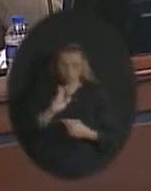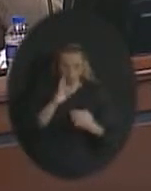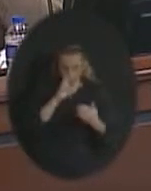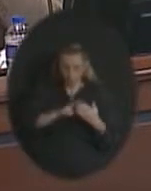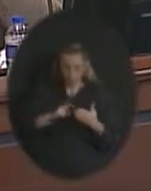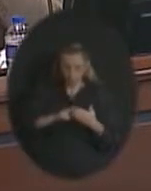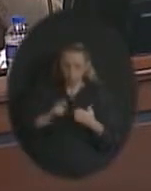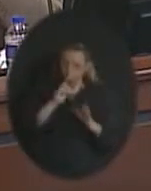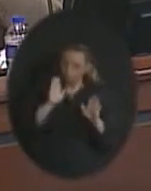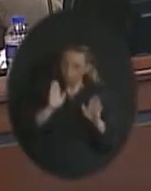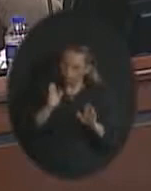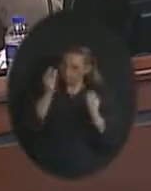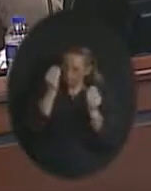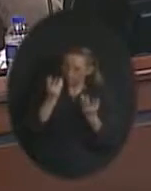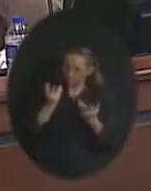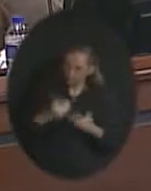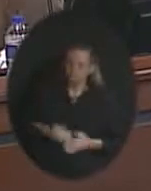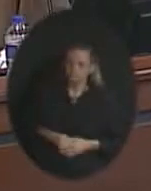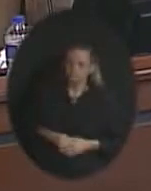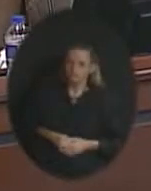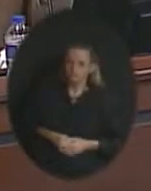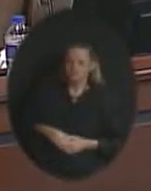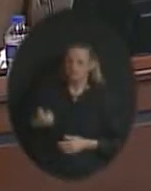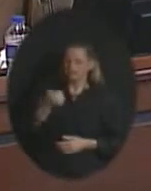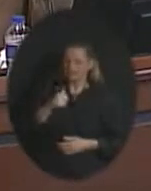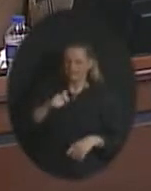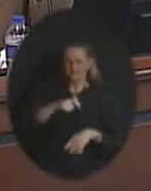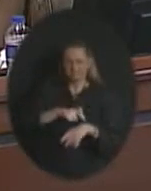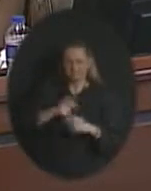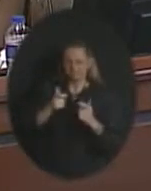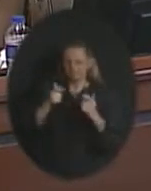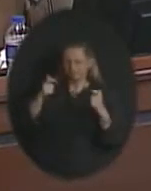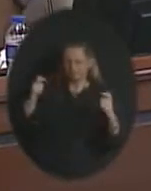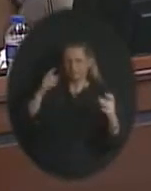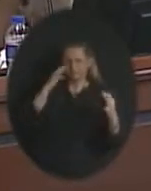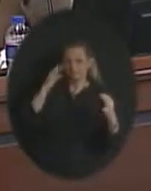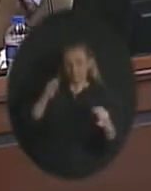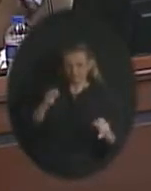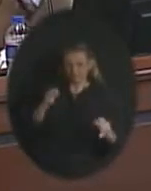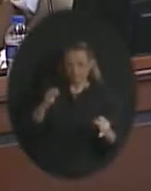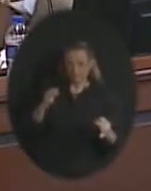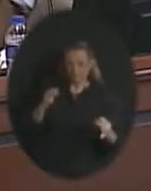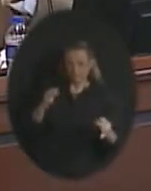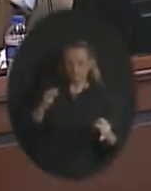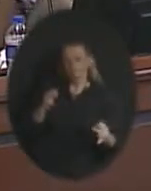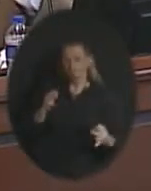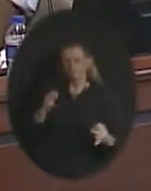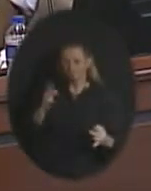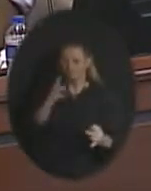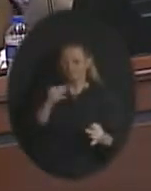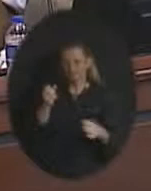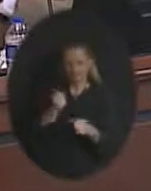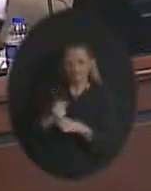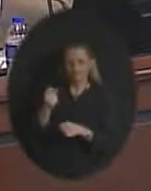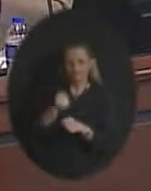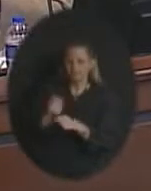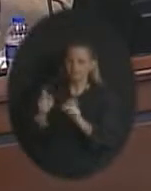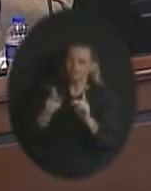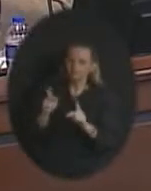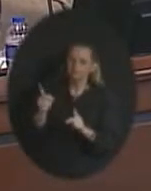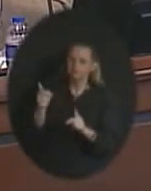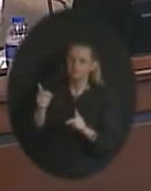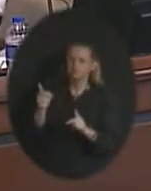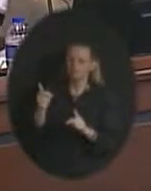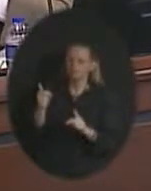information. Anytime you have a big decision like this, you know, or every year we hear from people, mm-hmm. I would be